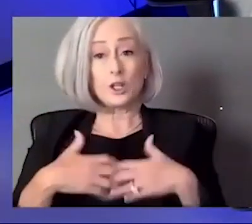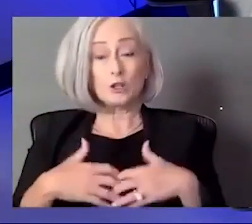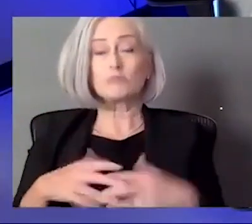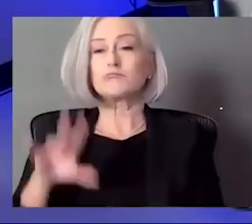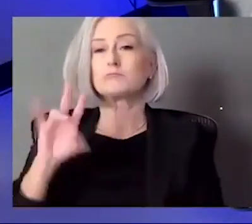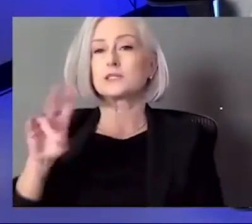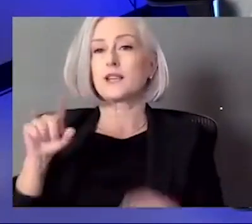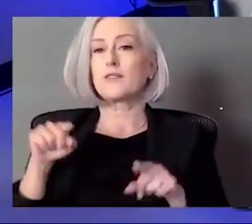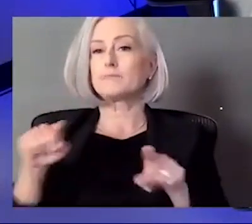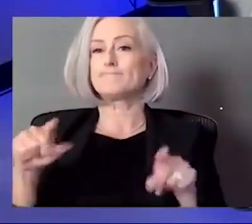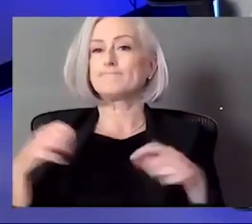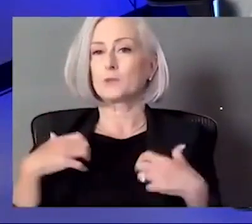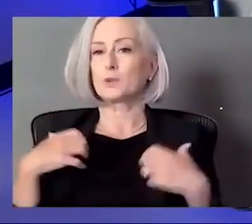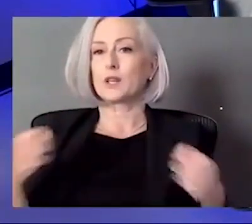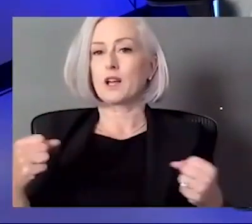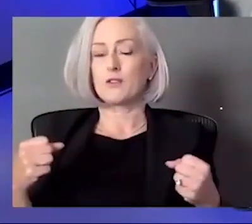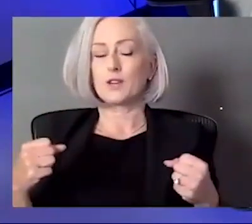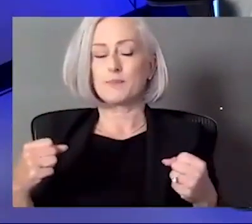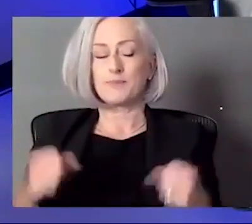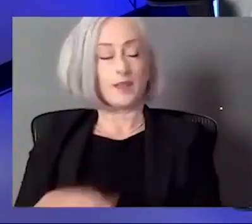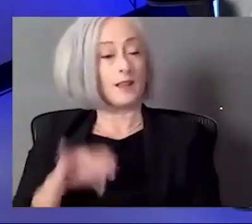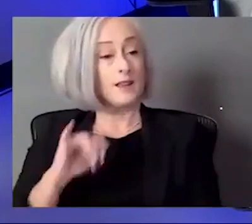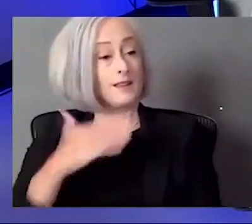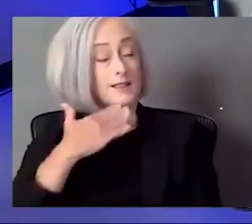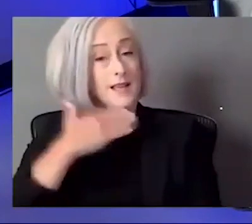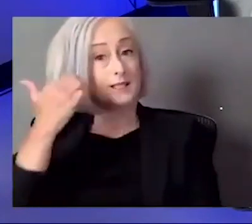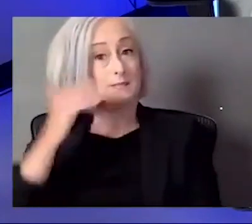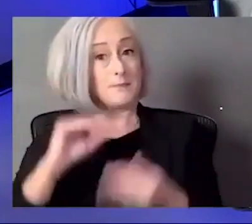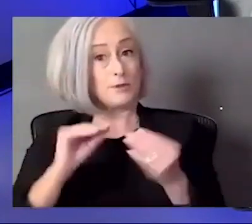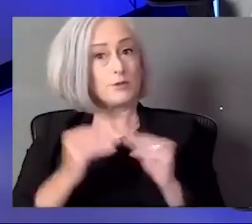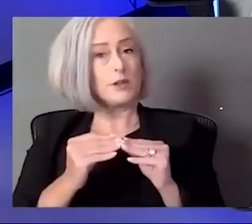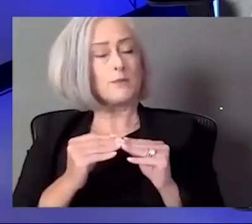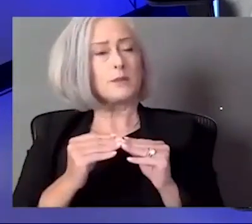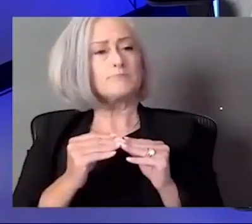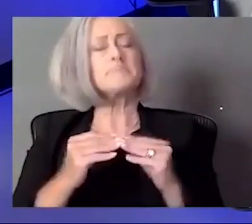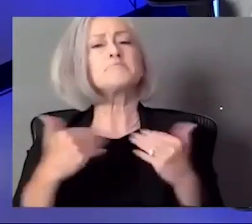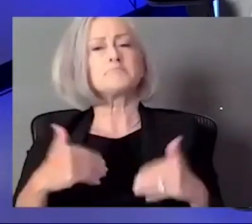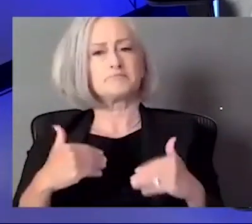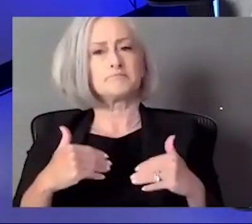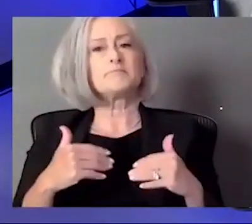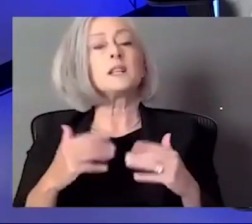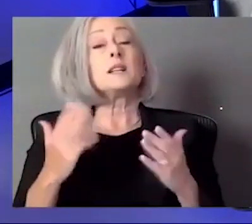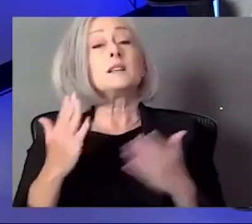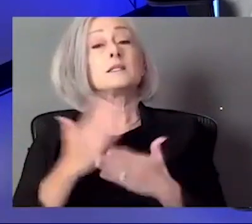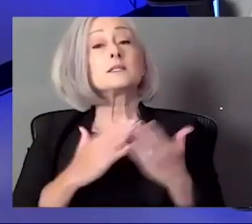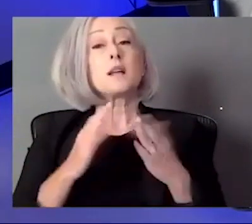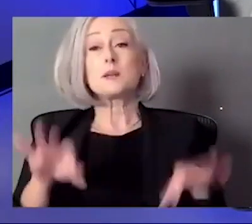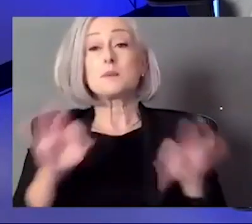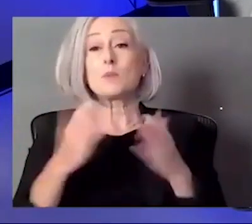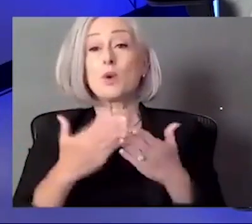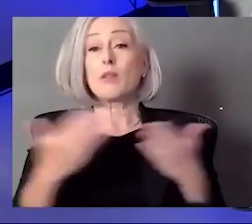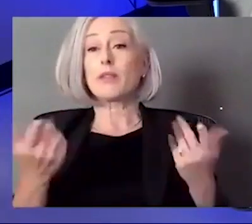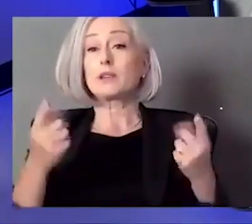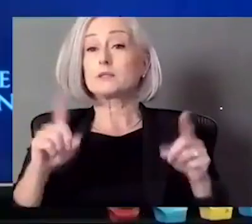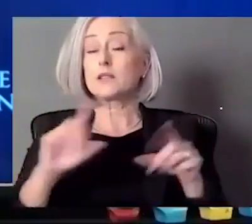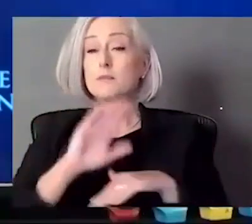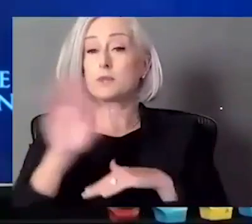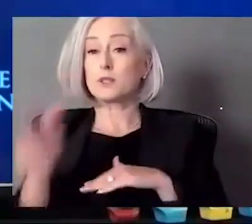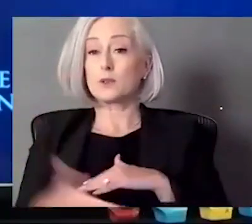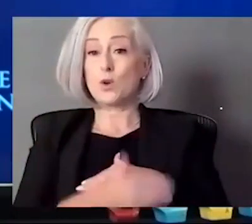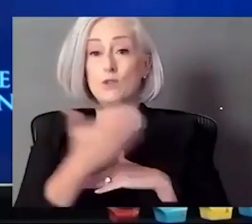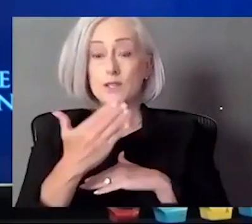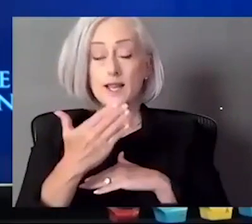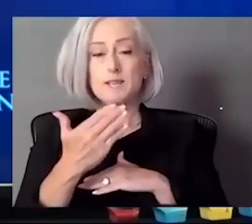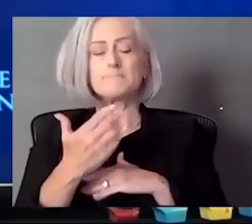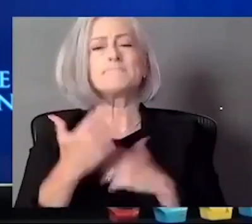Some important stuff coming out overnight, Hawk. First of all, and very interestingly, if you look at southern Missouri and the